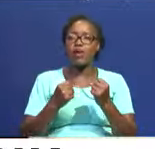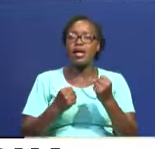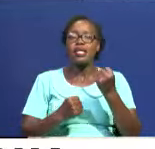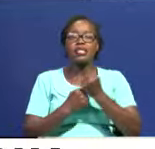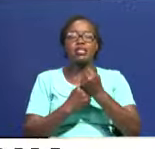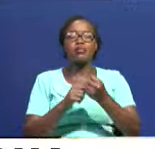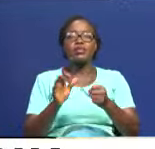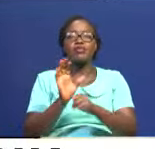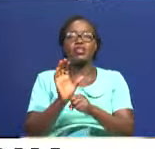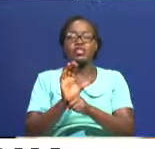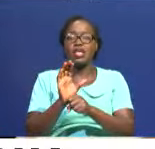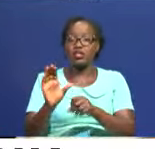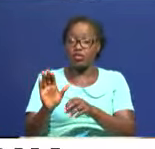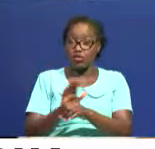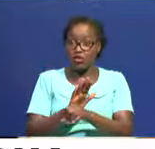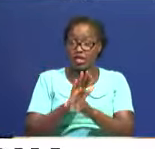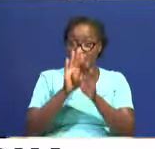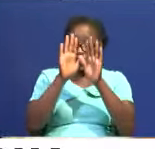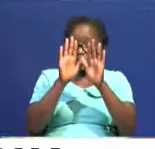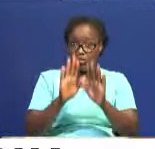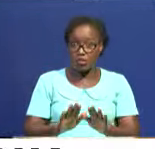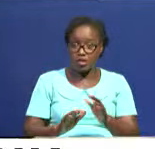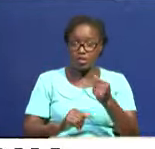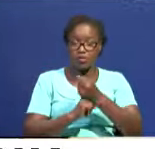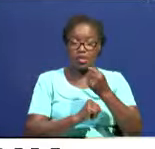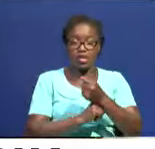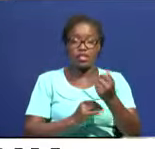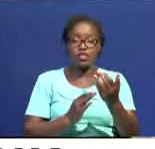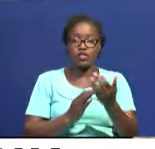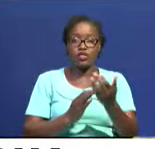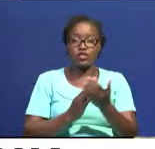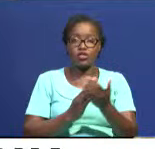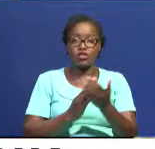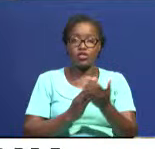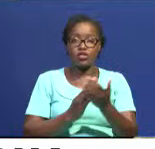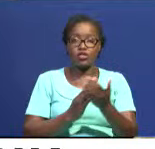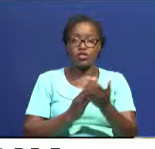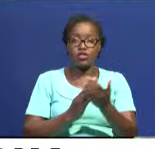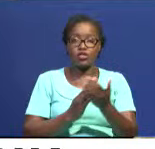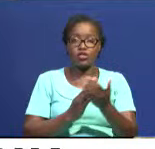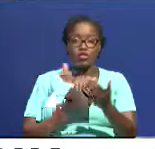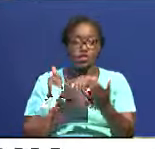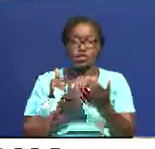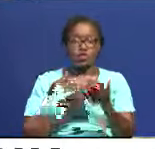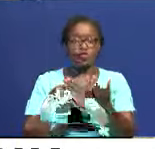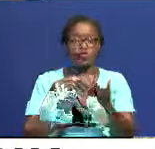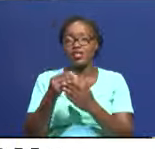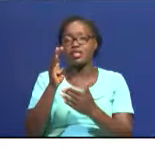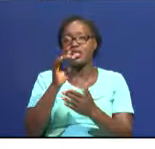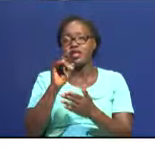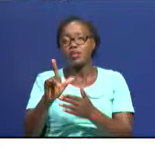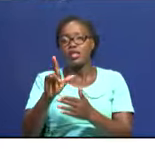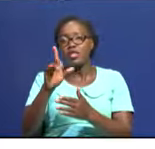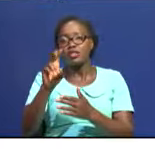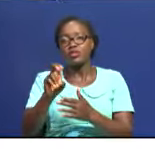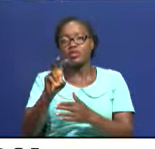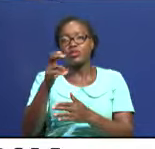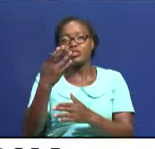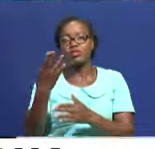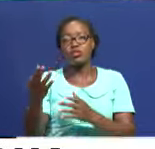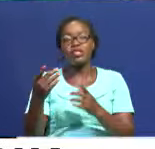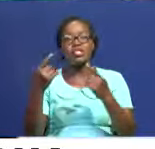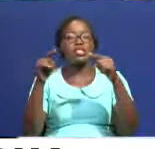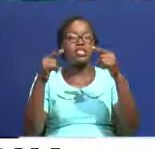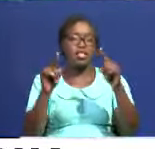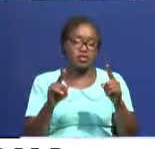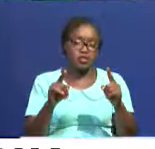whole is an important thing when it comes to ensuring the agenda of Bill 2024 is